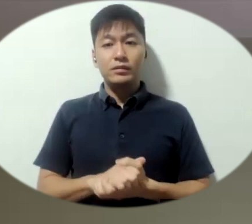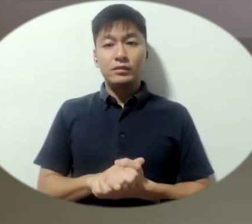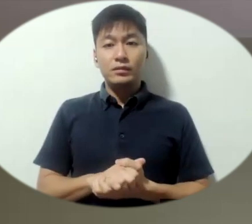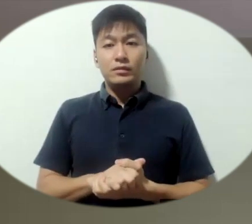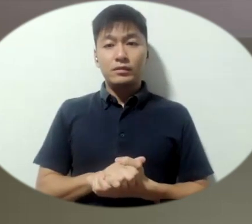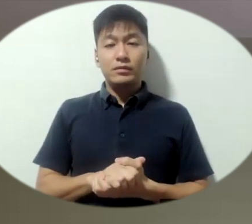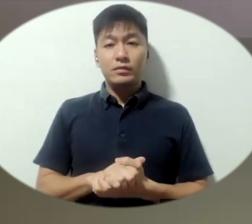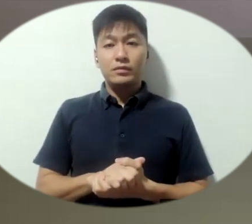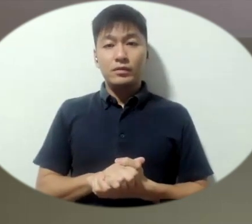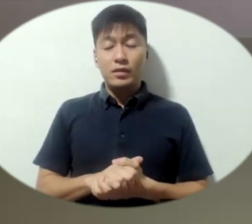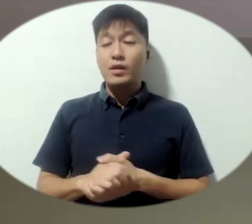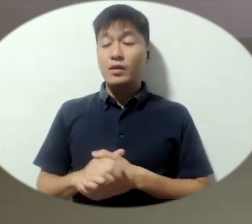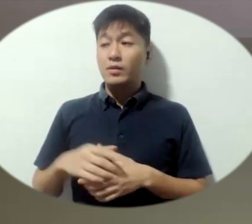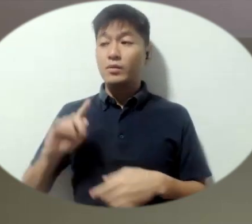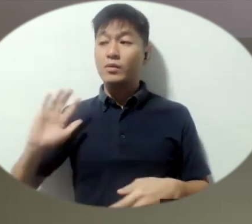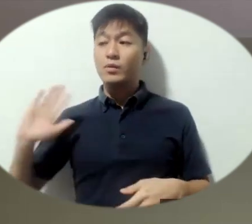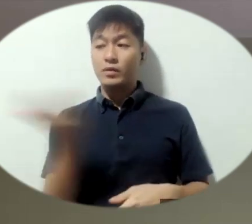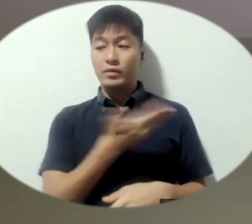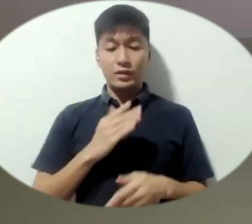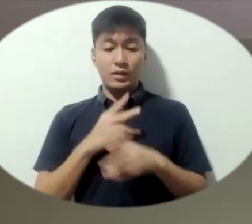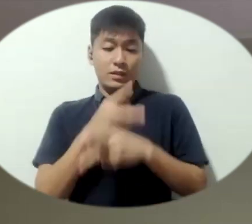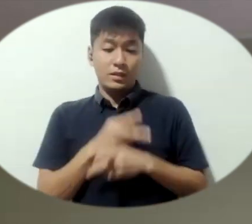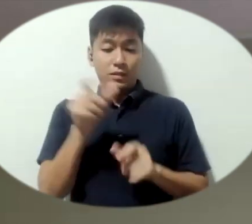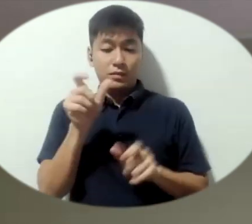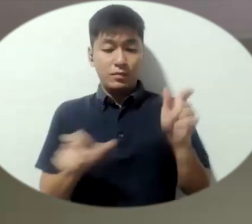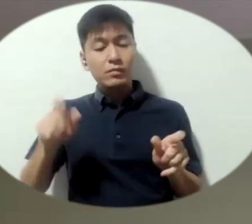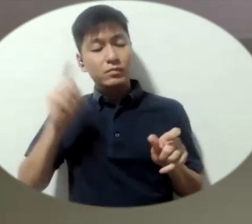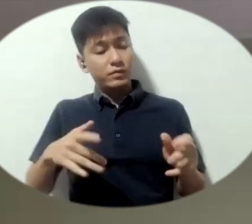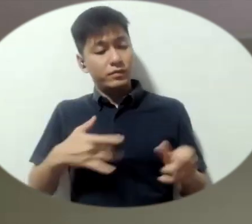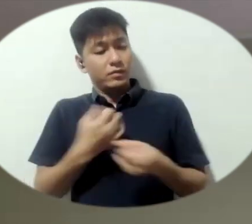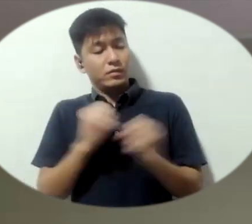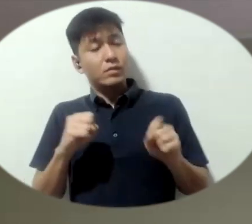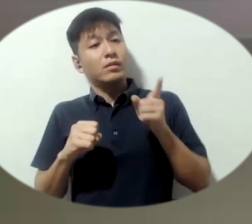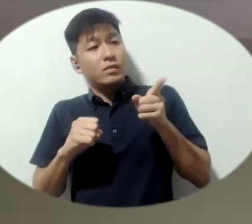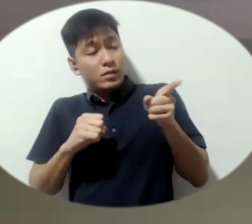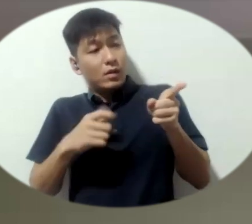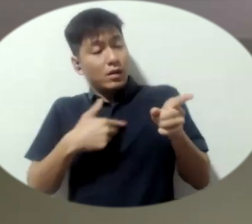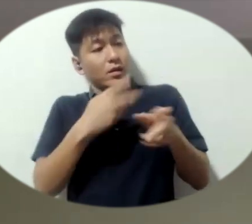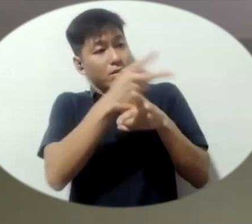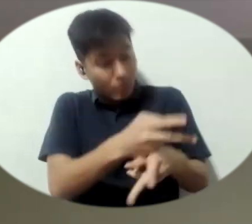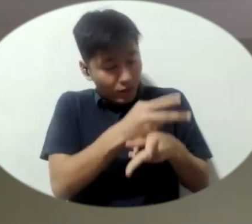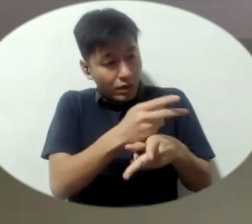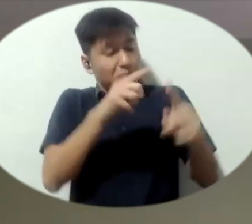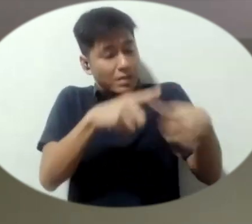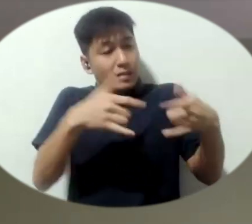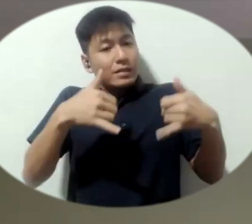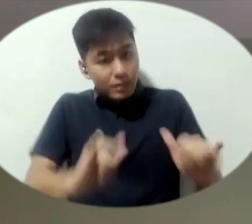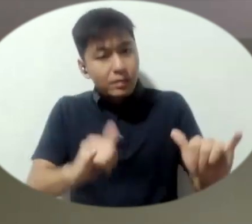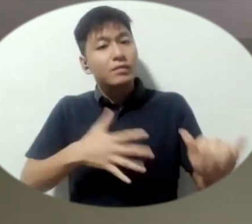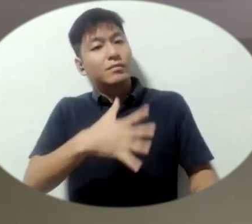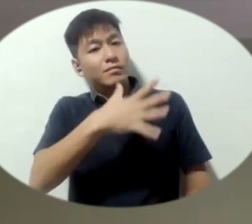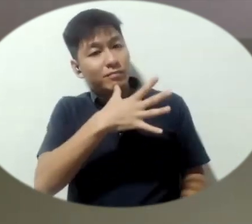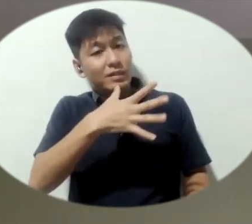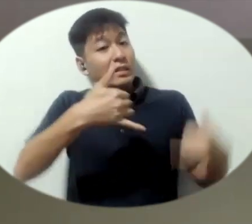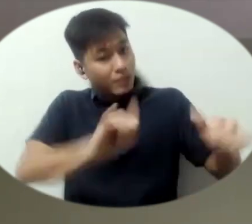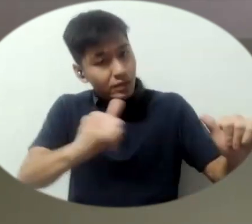as care partners, that we can have a safe place where my dad can still be my dad. My mom can still be my mom. And if that